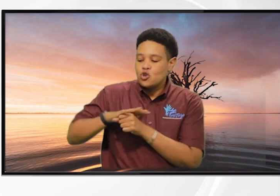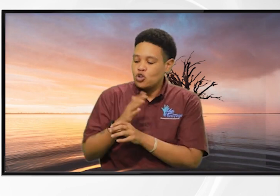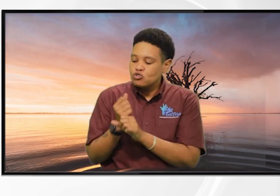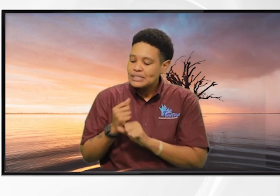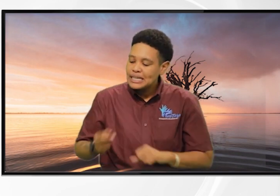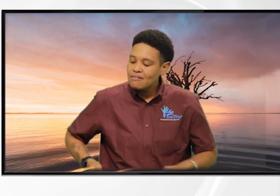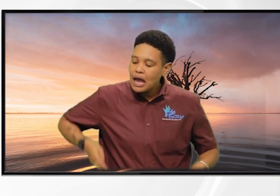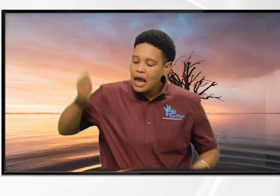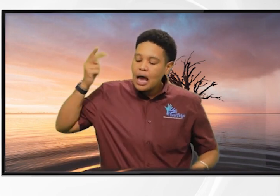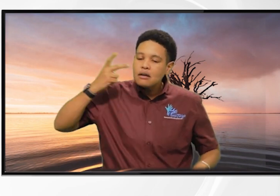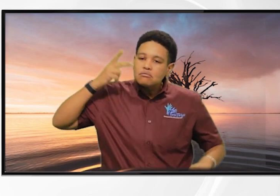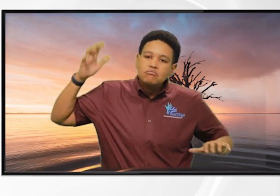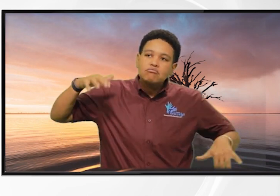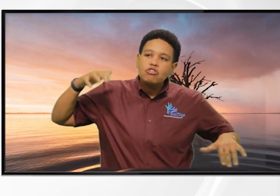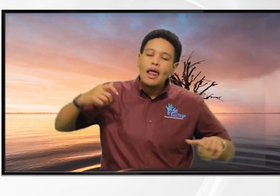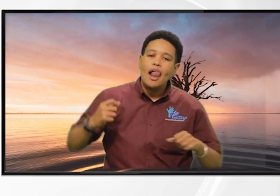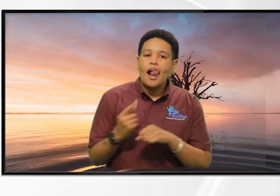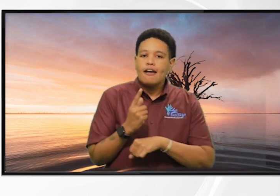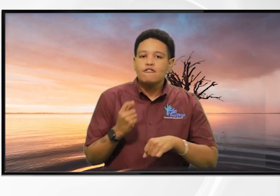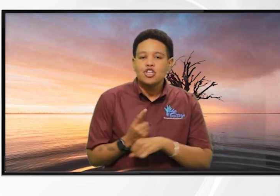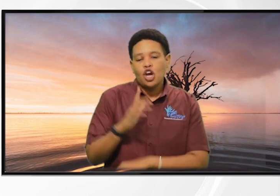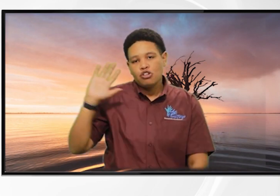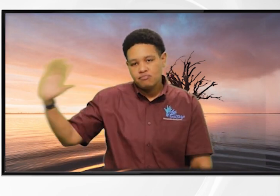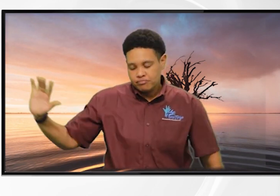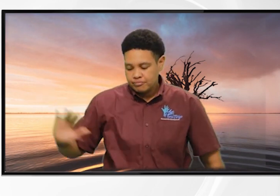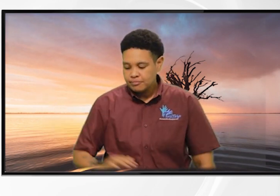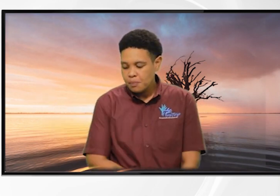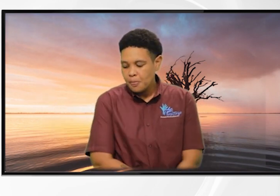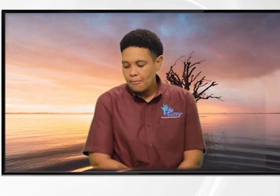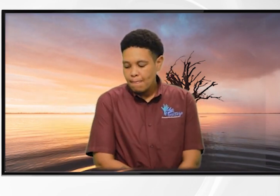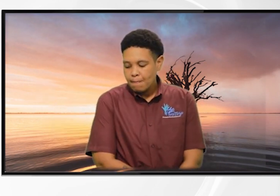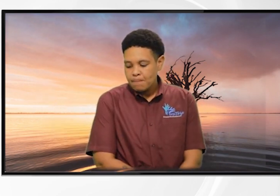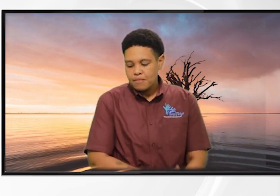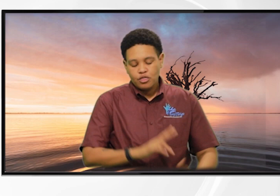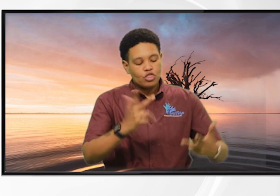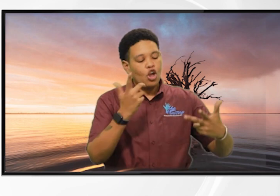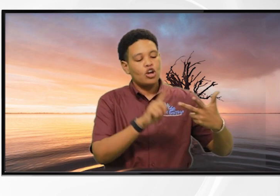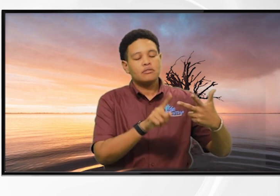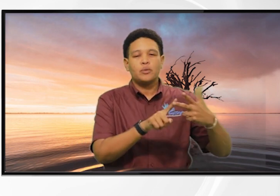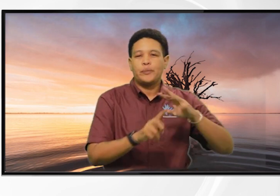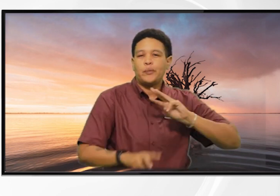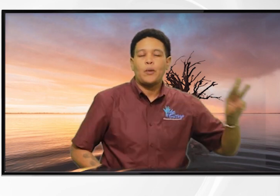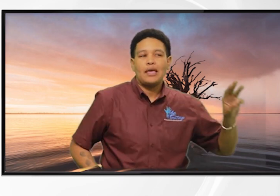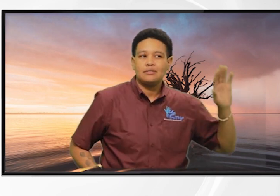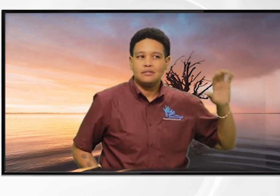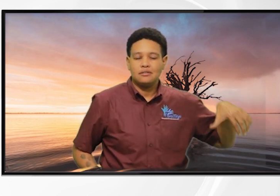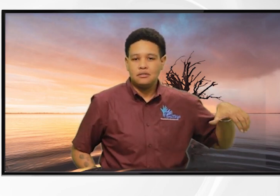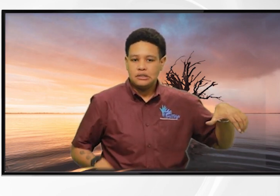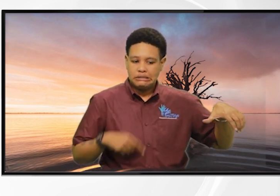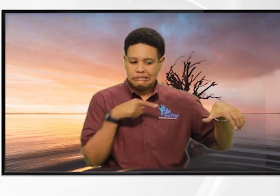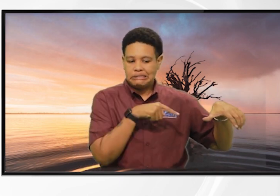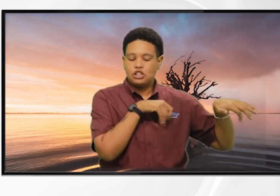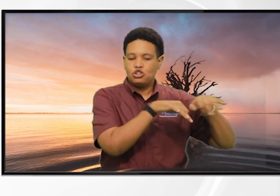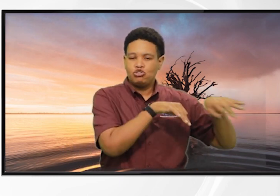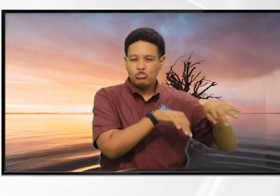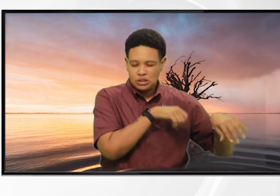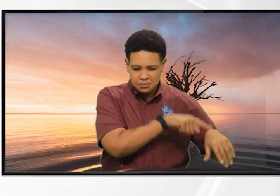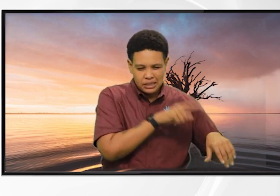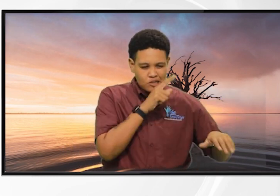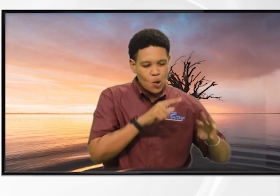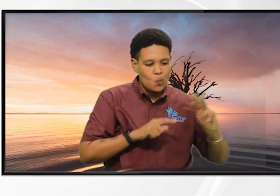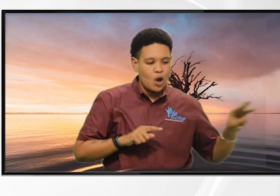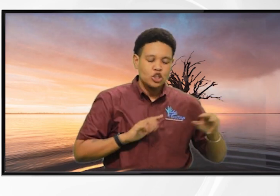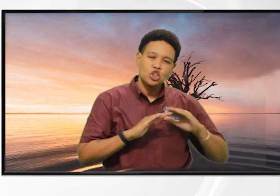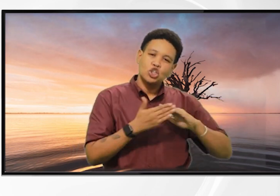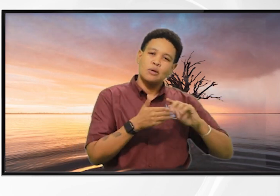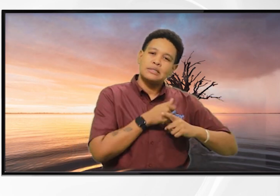of rainfall year-round. Zone 3, the west. Description, western